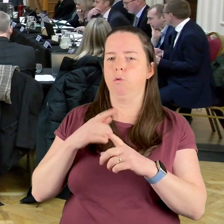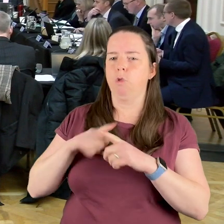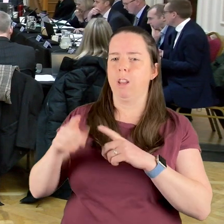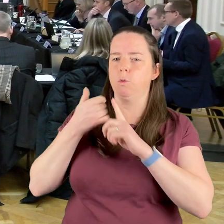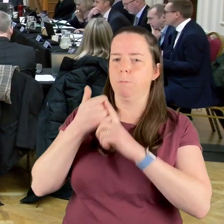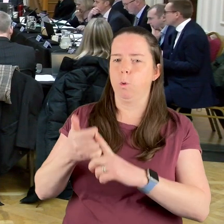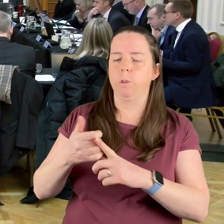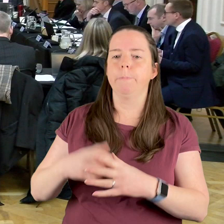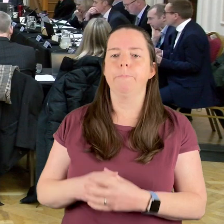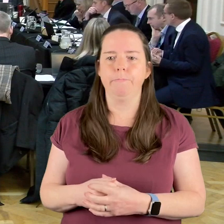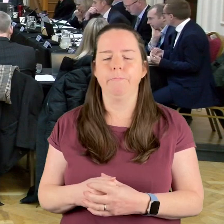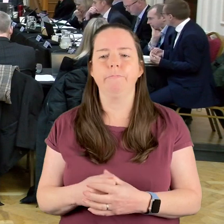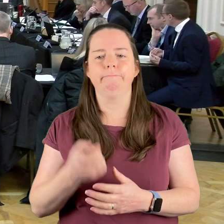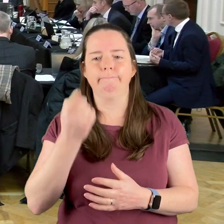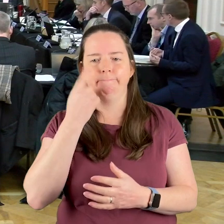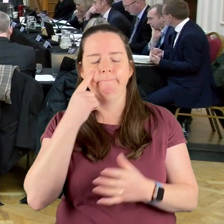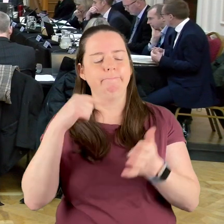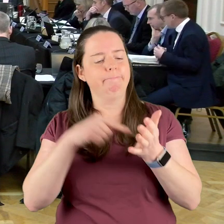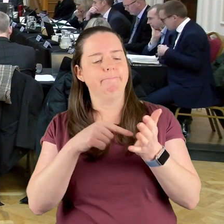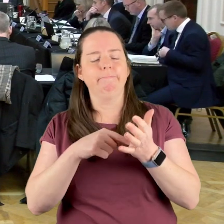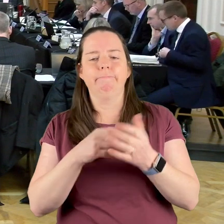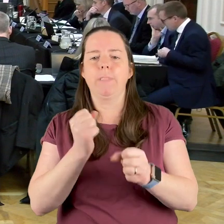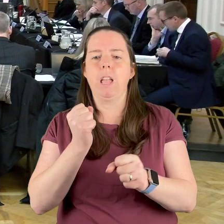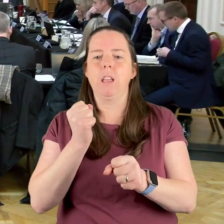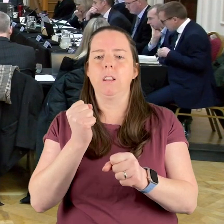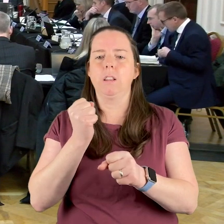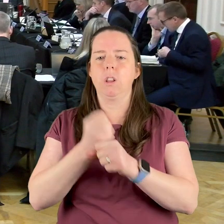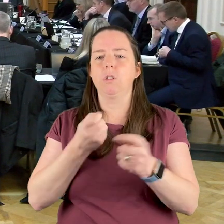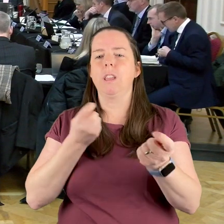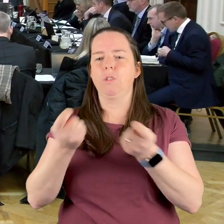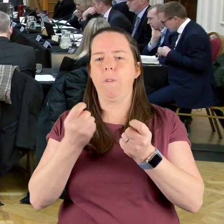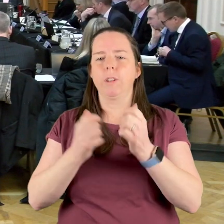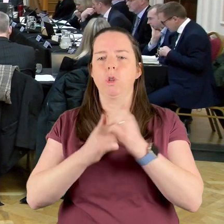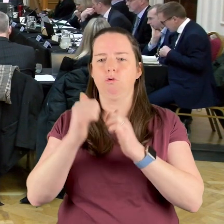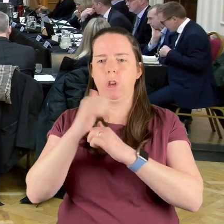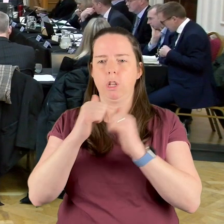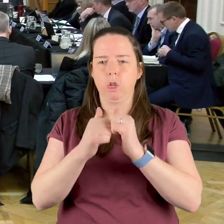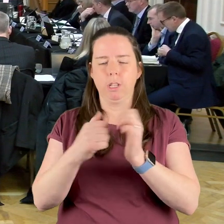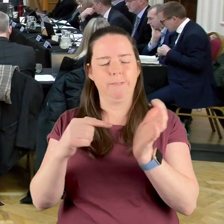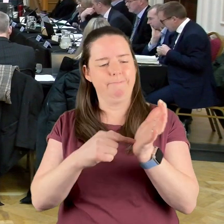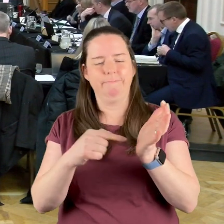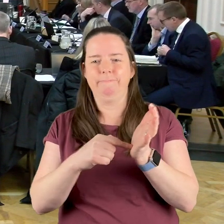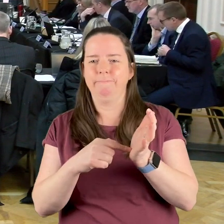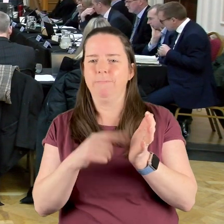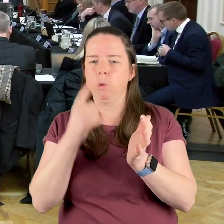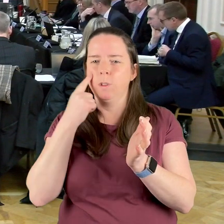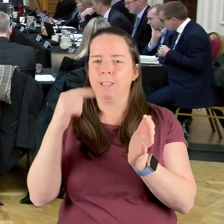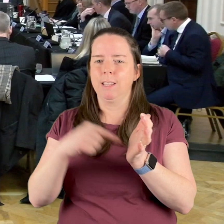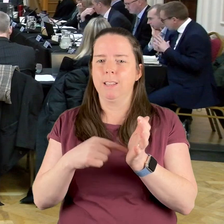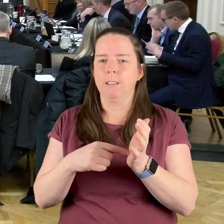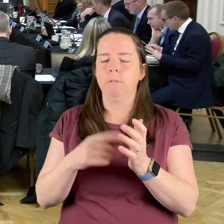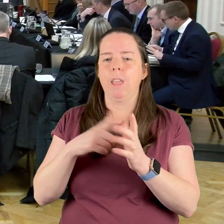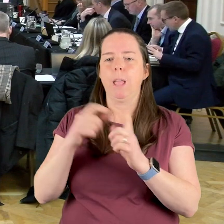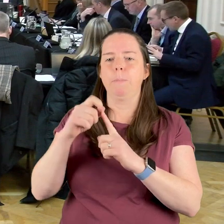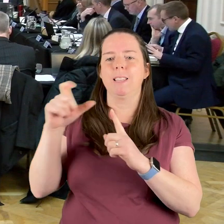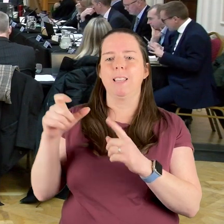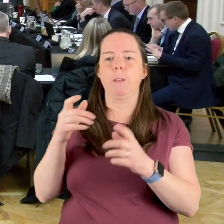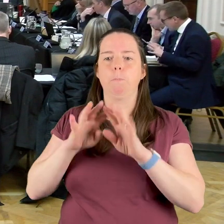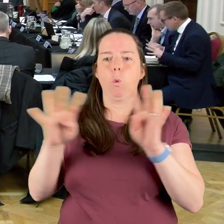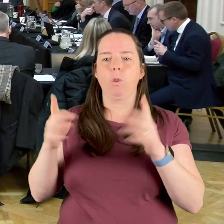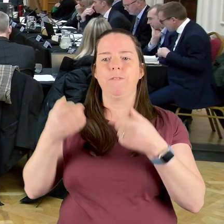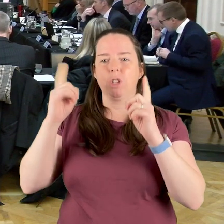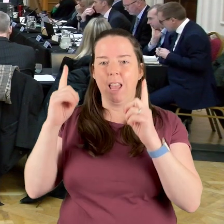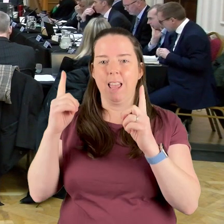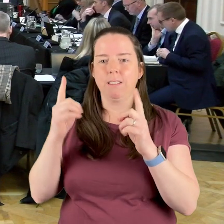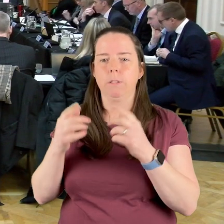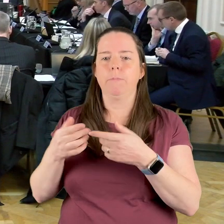really, in terms of what we try and support as an APC. So you'll see there